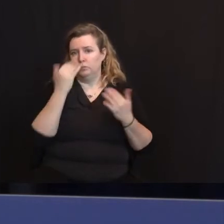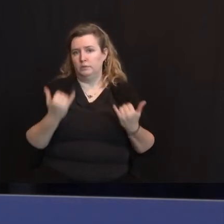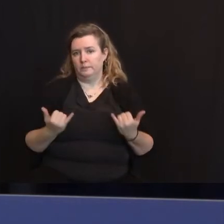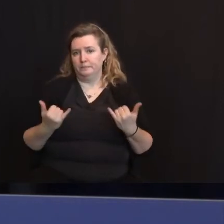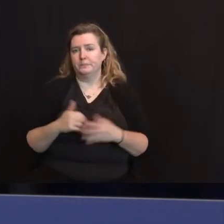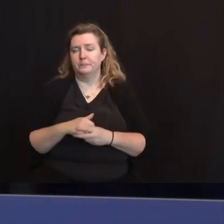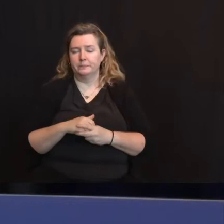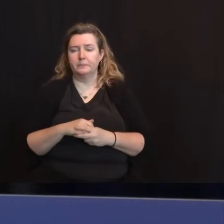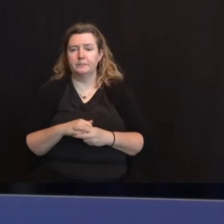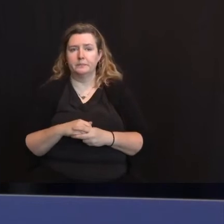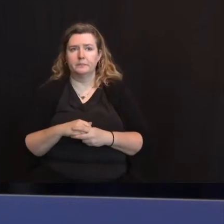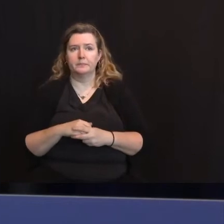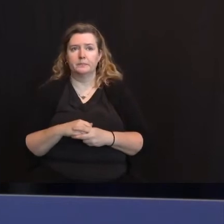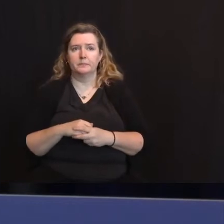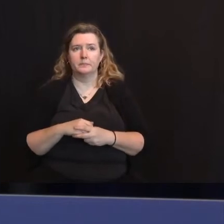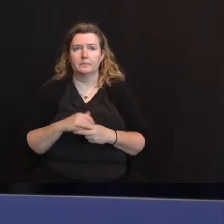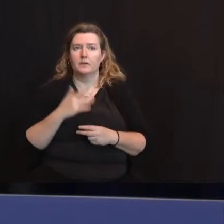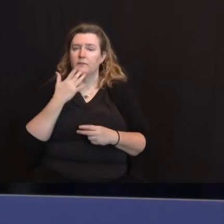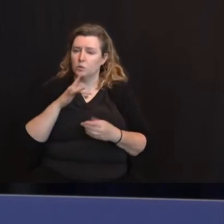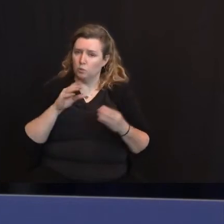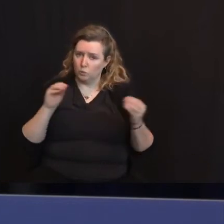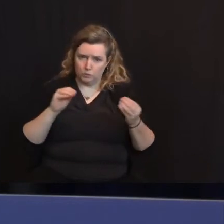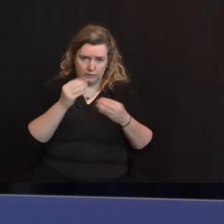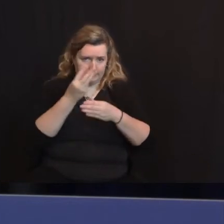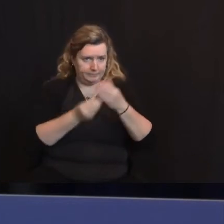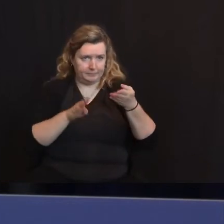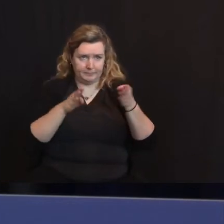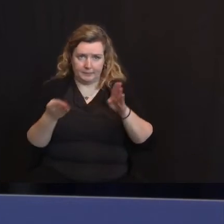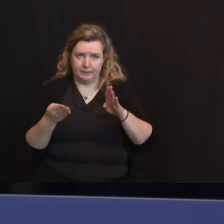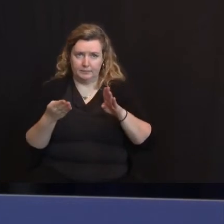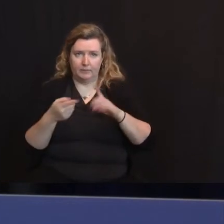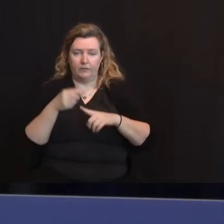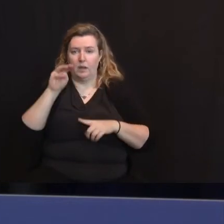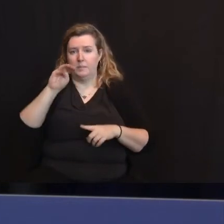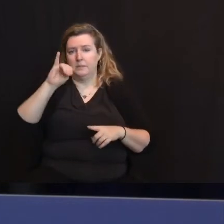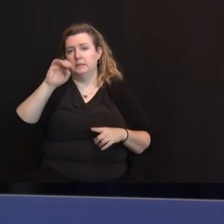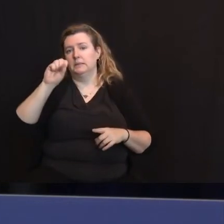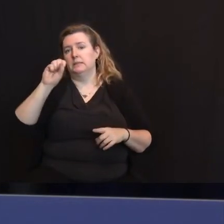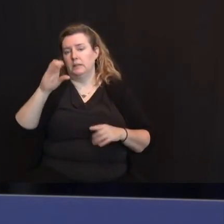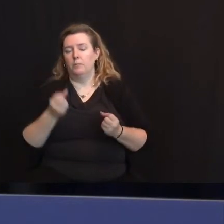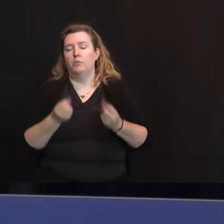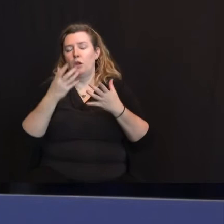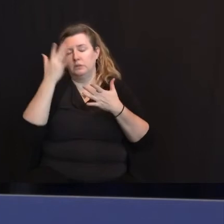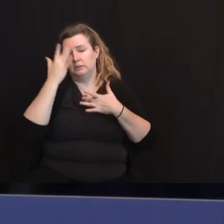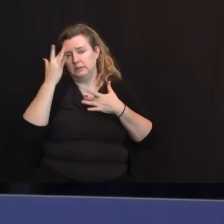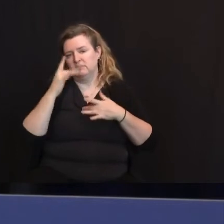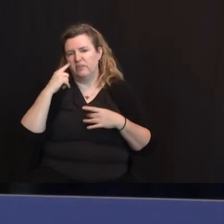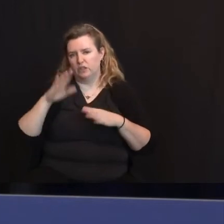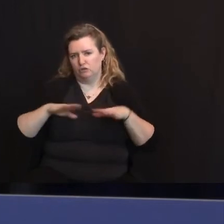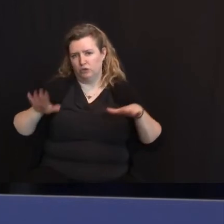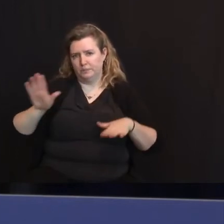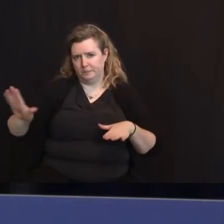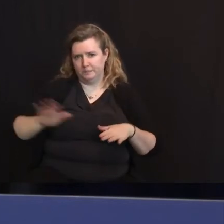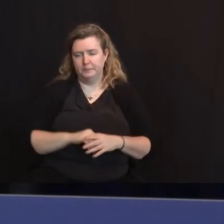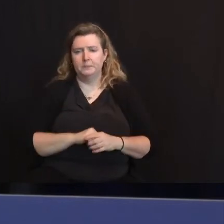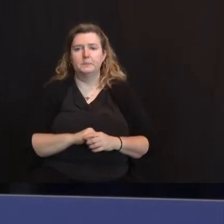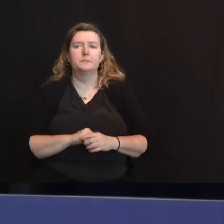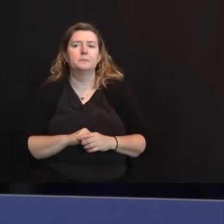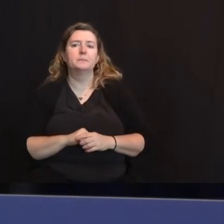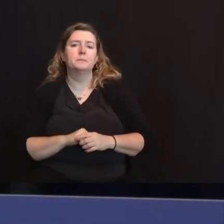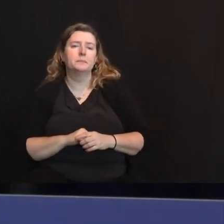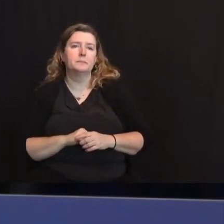Fortunately, we are reporting no deaths from multisystem inflammatory disease. At our state's veterans' homes, we are